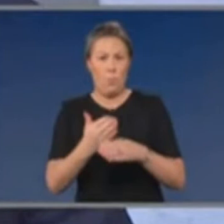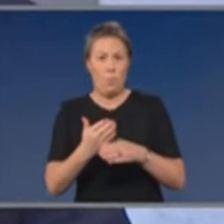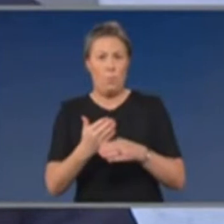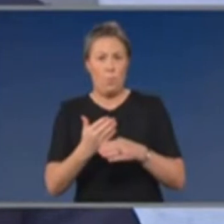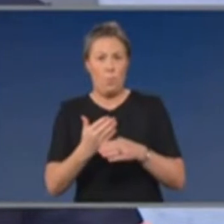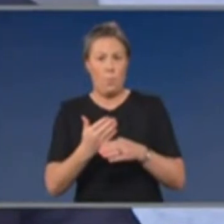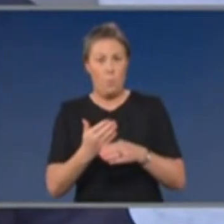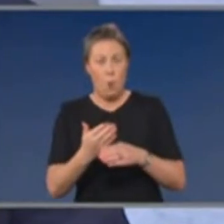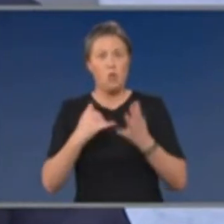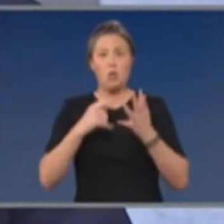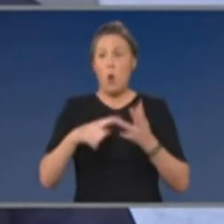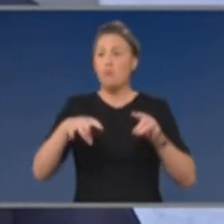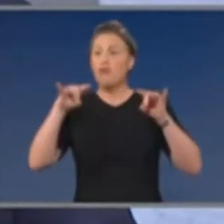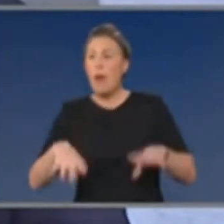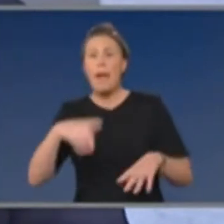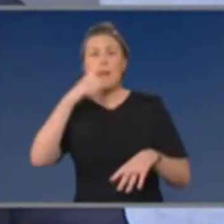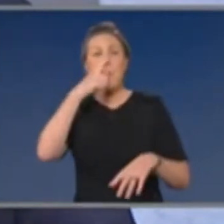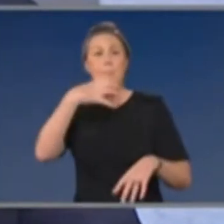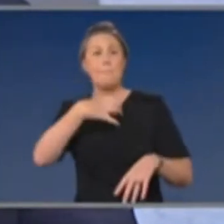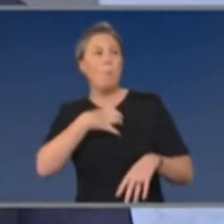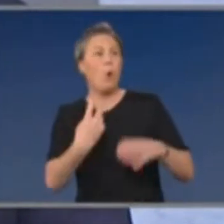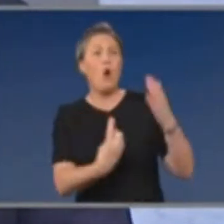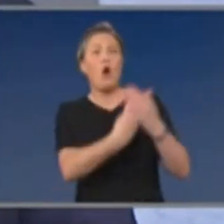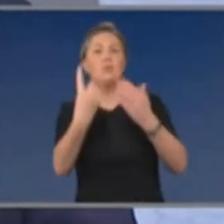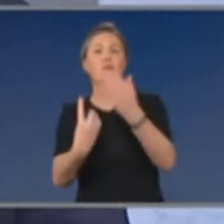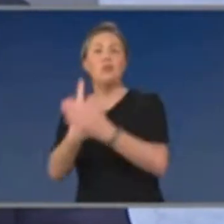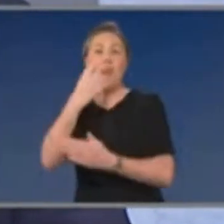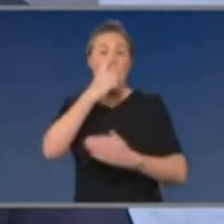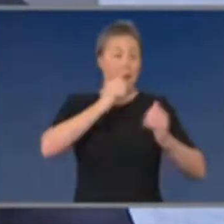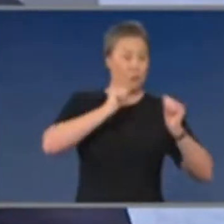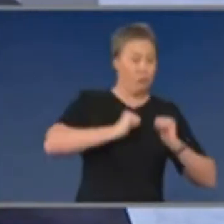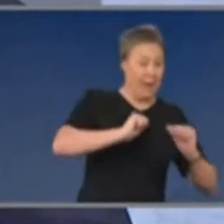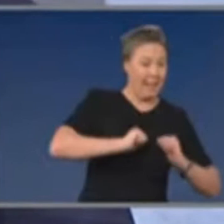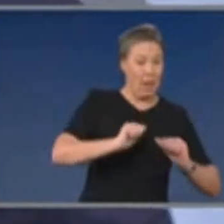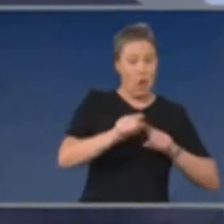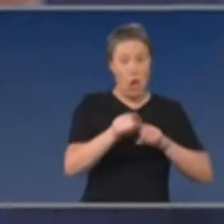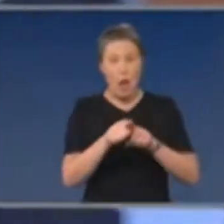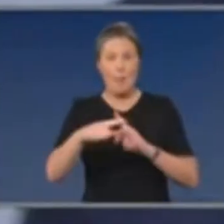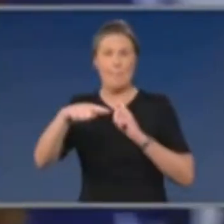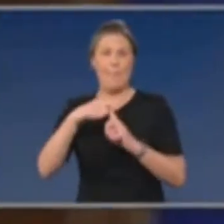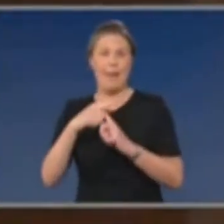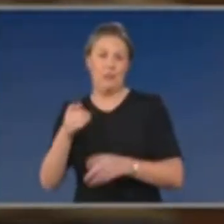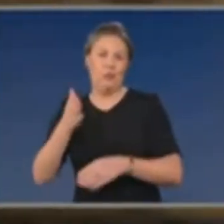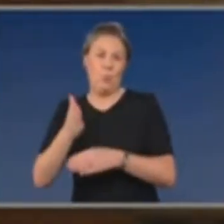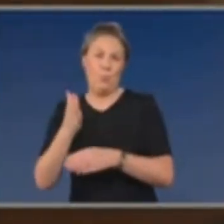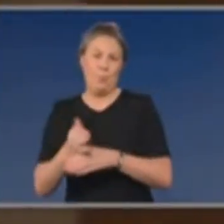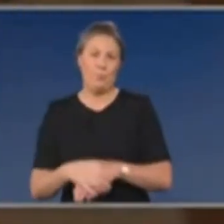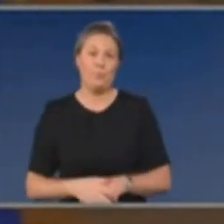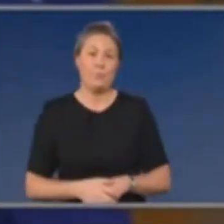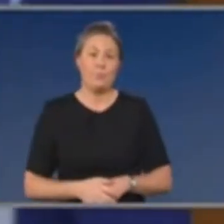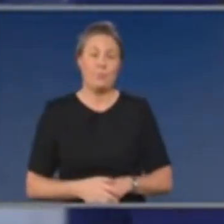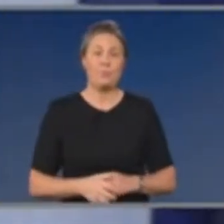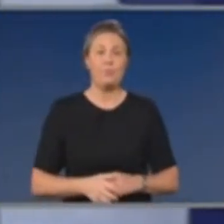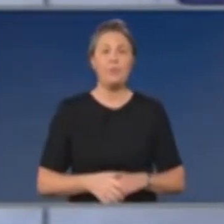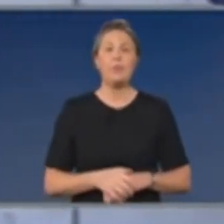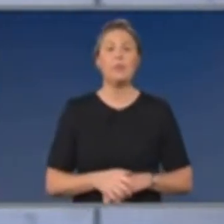the choices they need to get into those jobs by getting the training they need right now. McCulloch. Thank you, Prime Minister. And ladies and